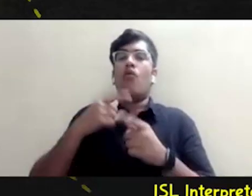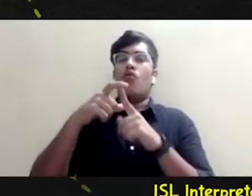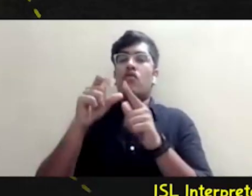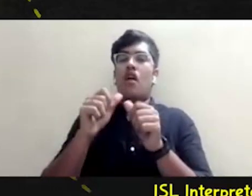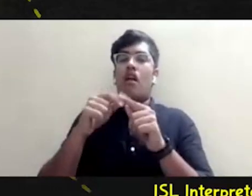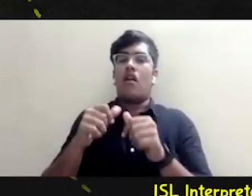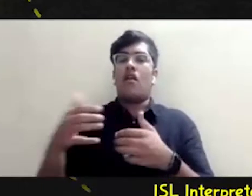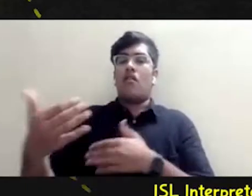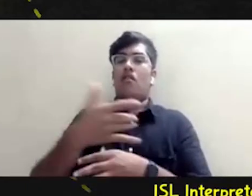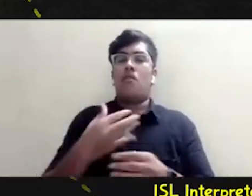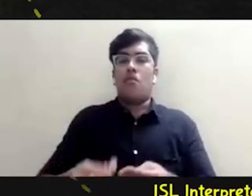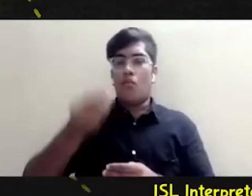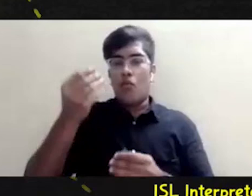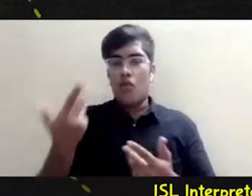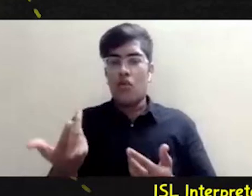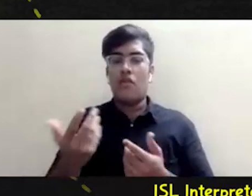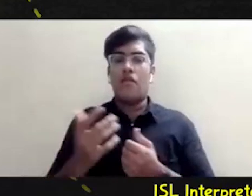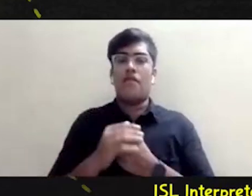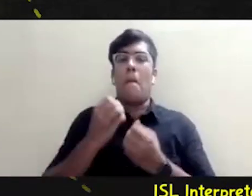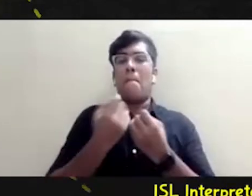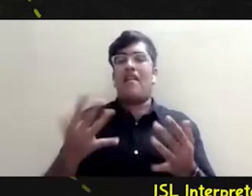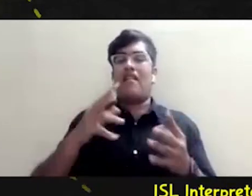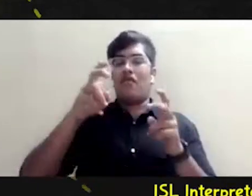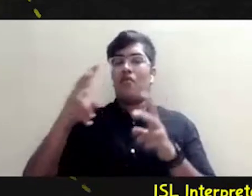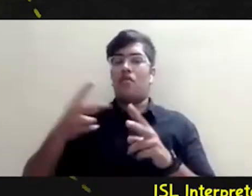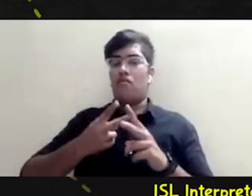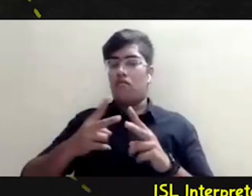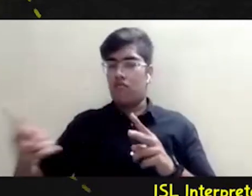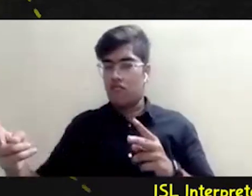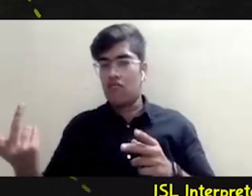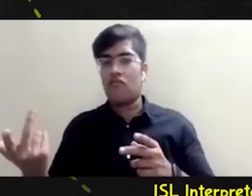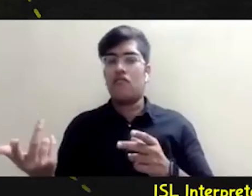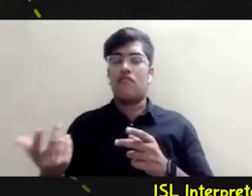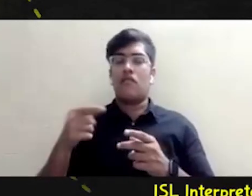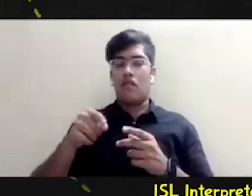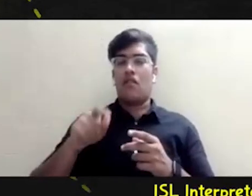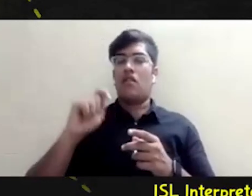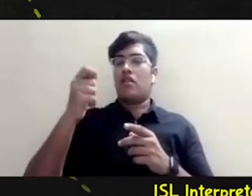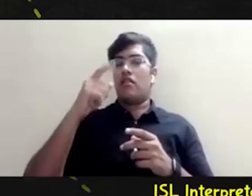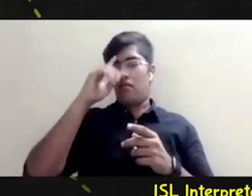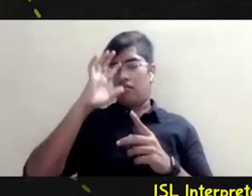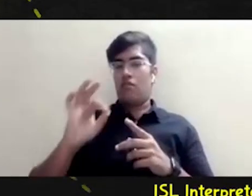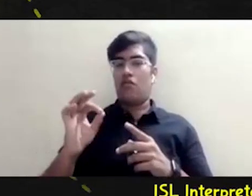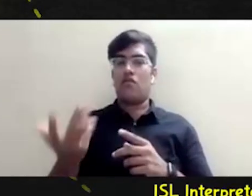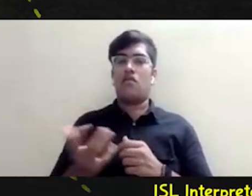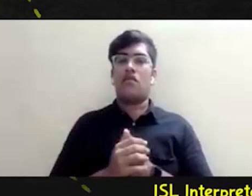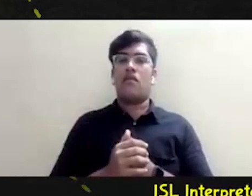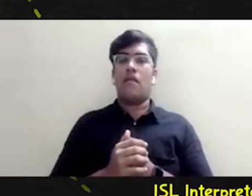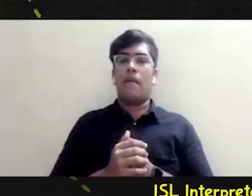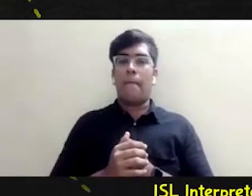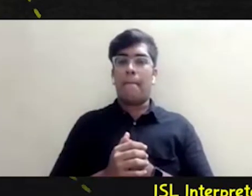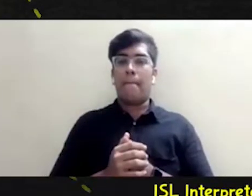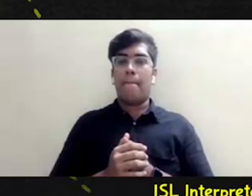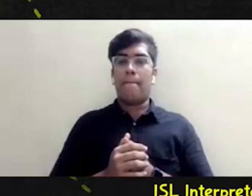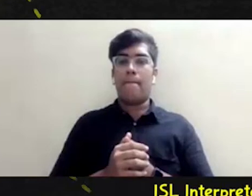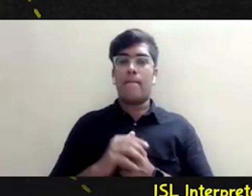around love, sex, relationships, and many other things. So I think that's something is a key. And second part is that do not,